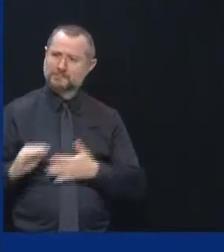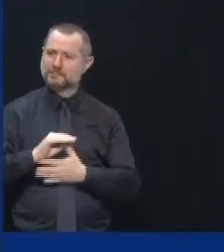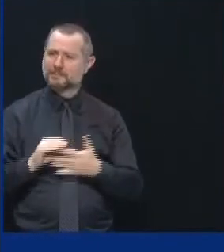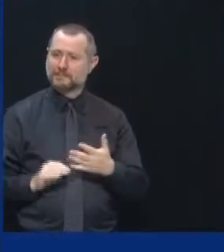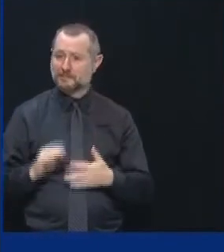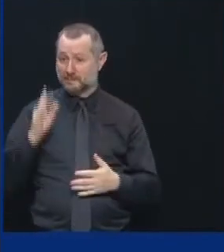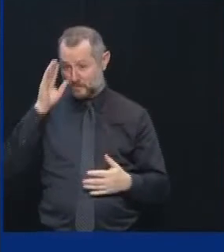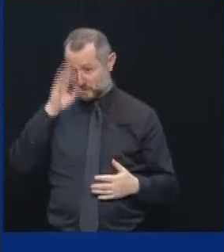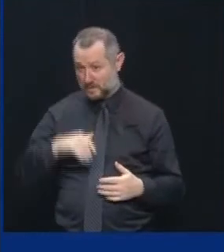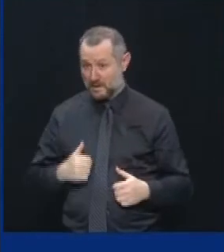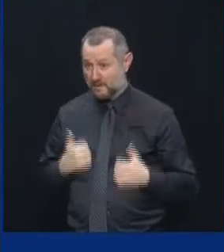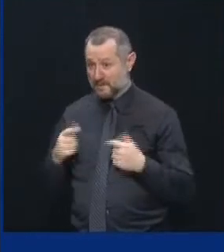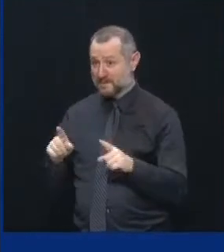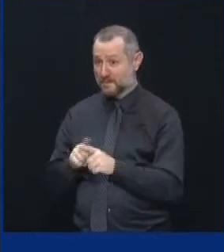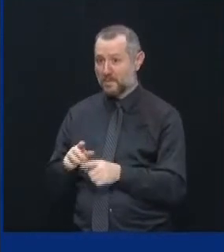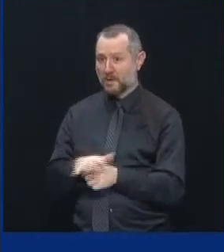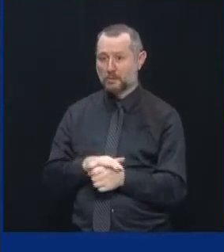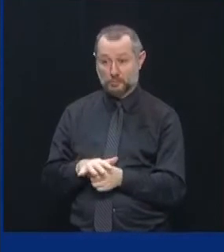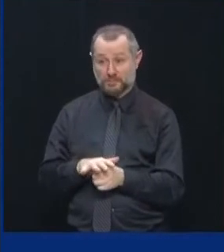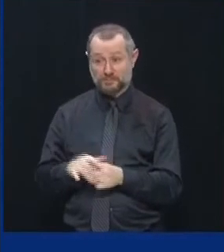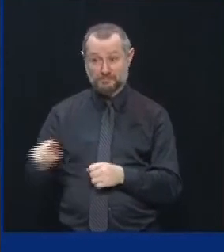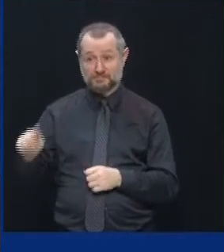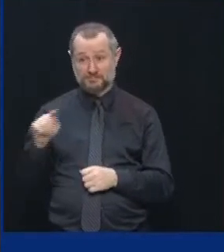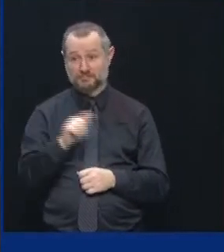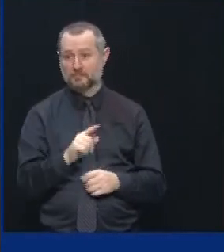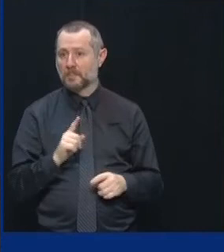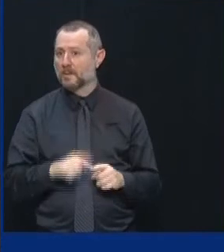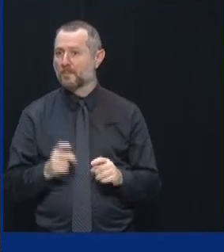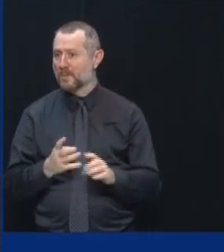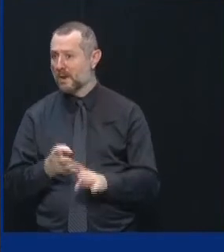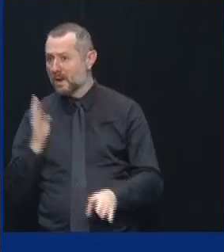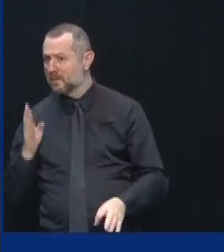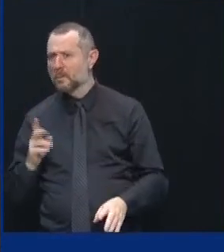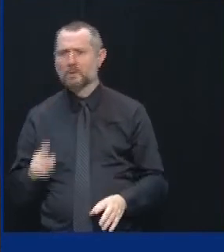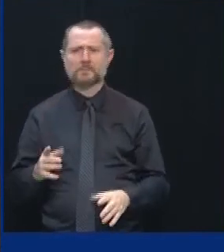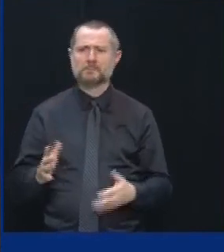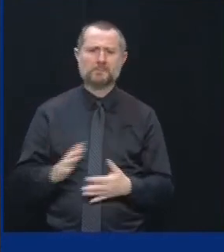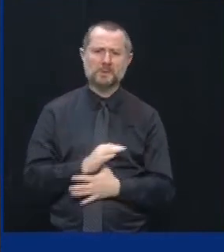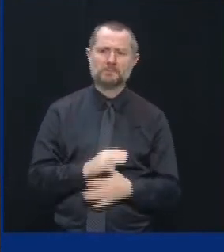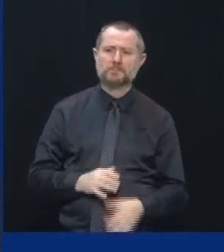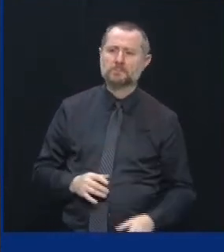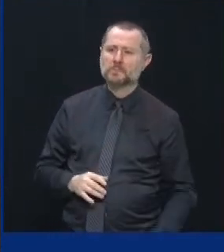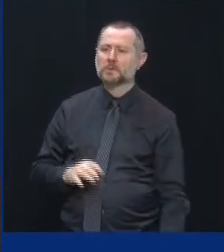that county? Well, just have a look at the locations, first of all.